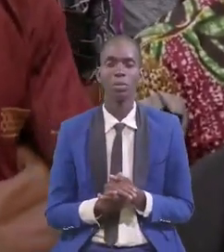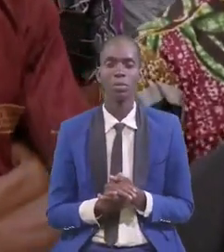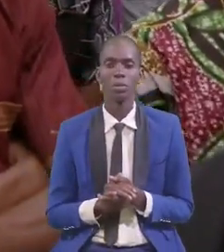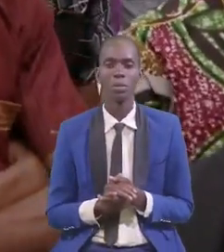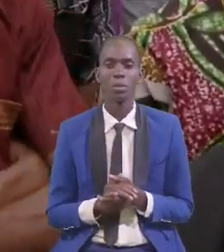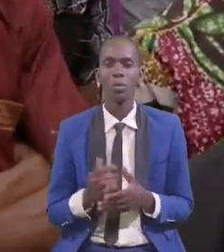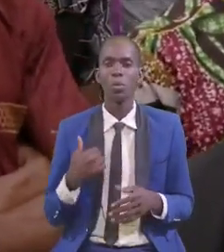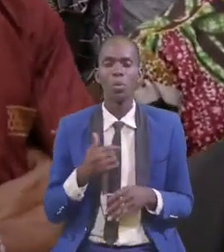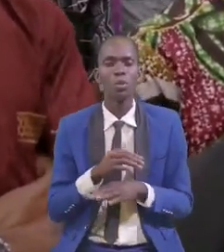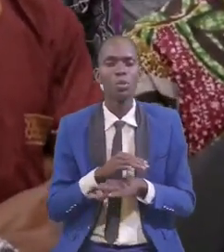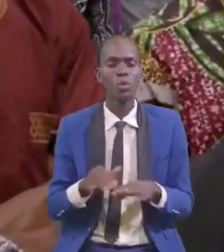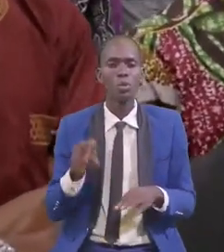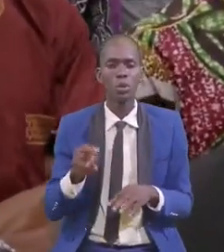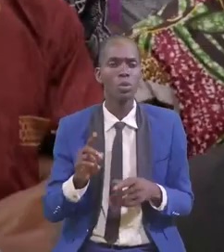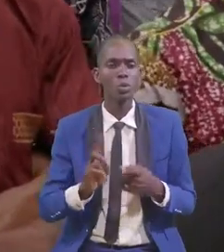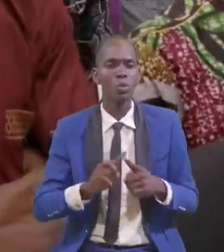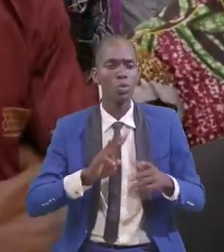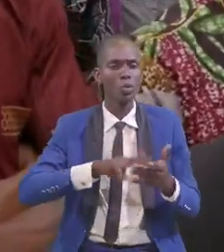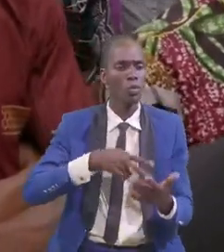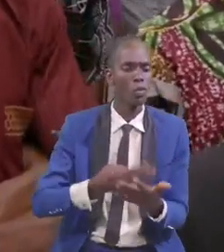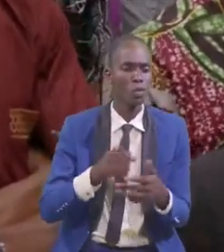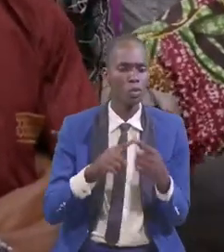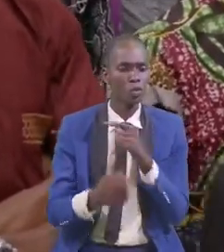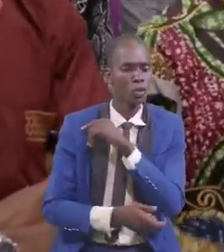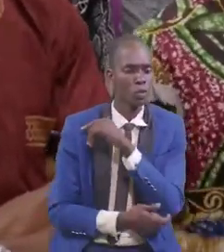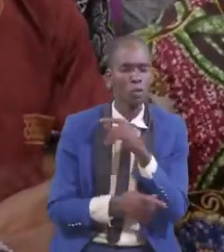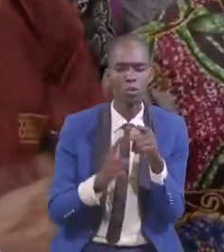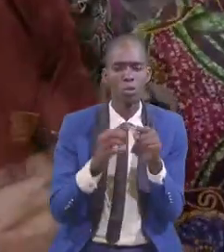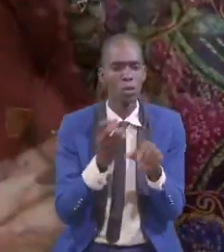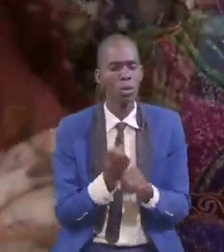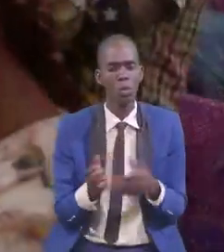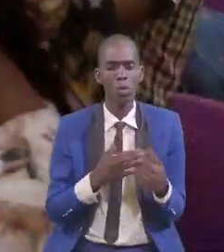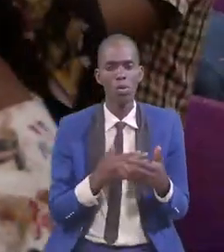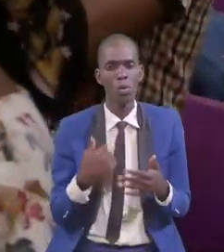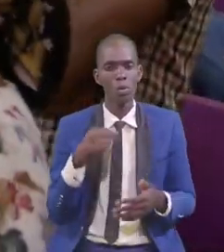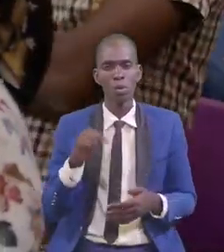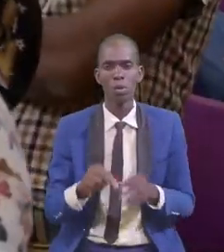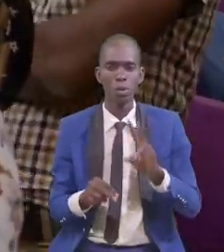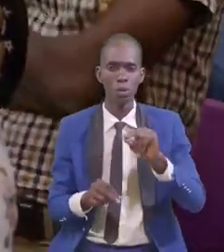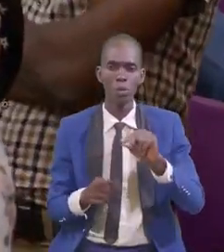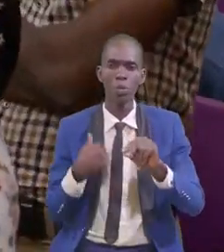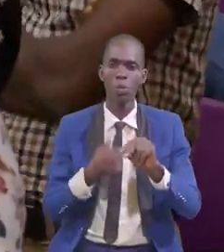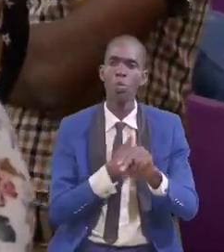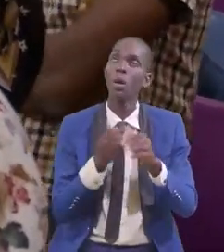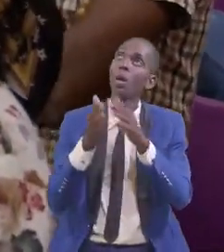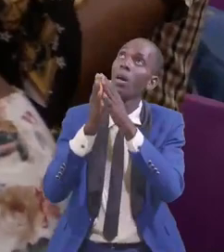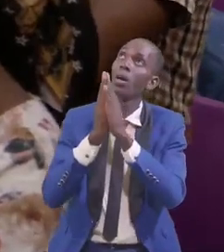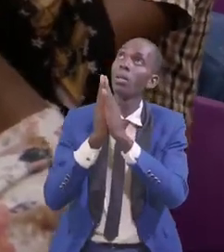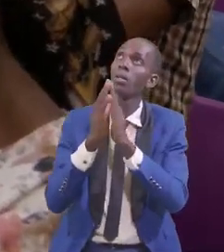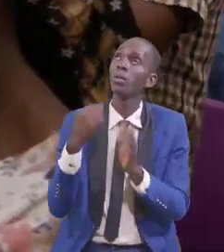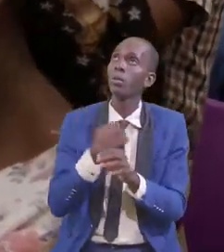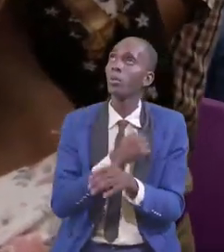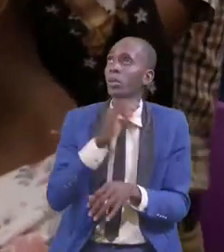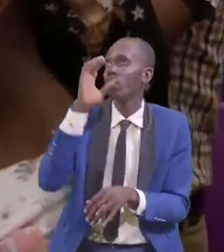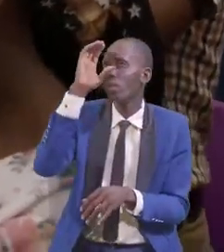we don't have to get into temptation to get anything. We ask, we seek,